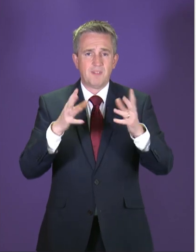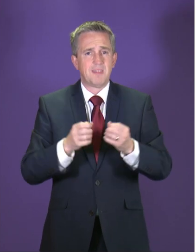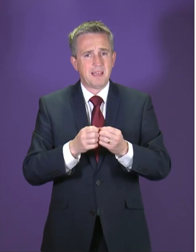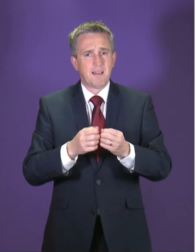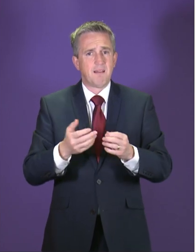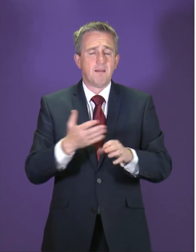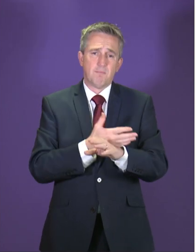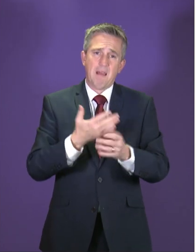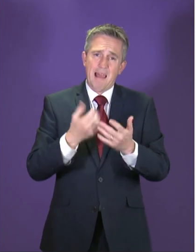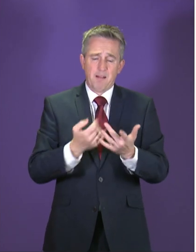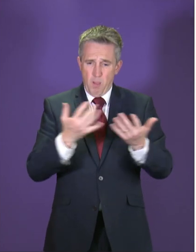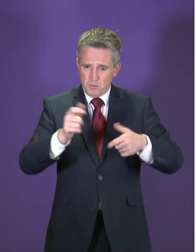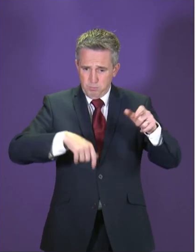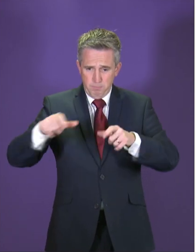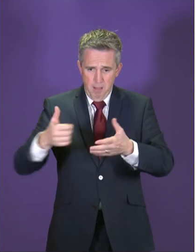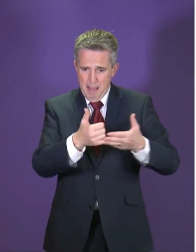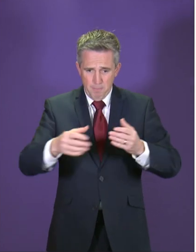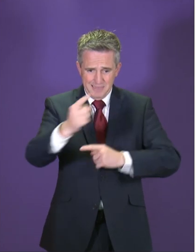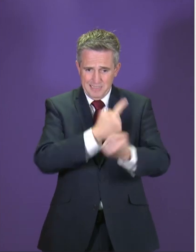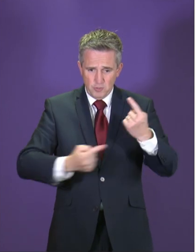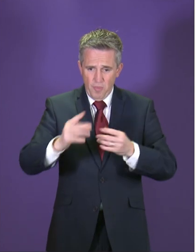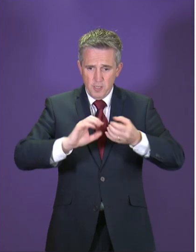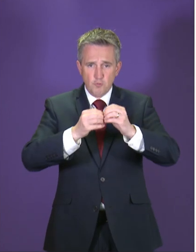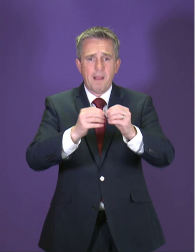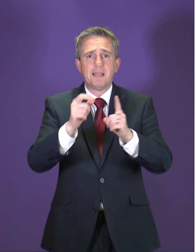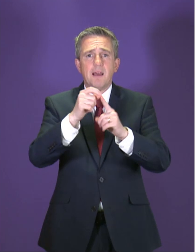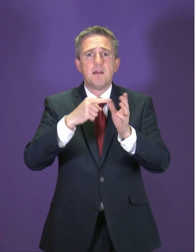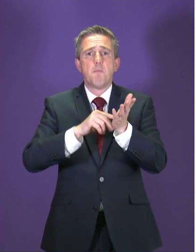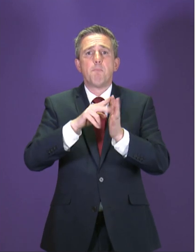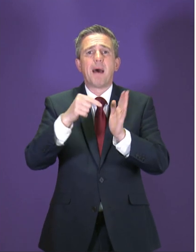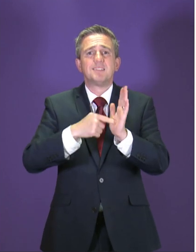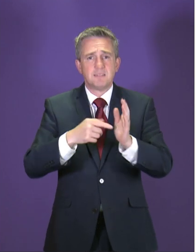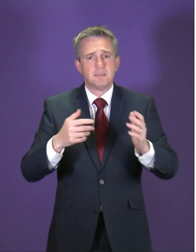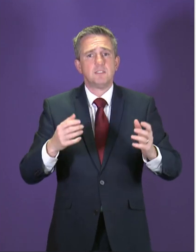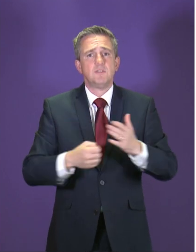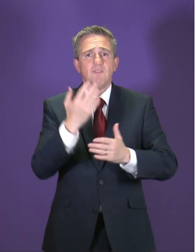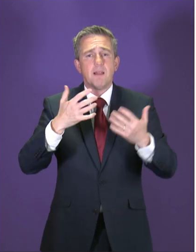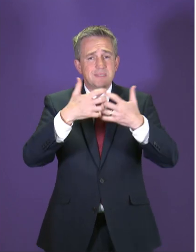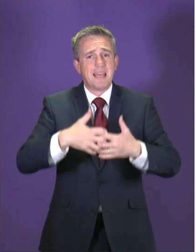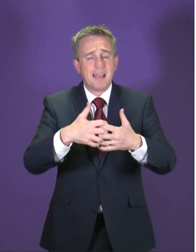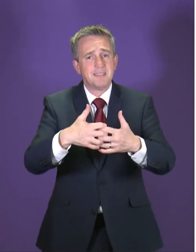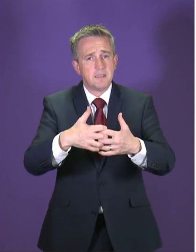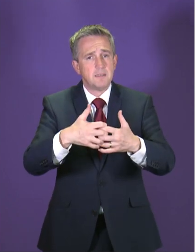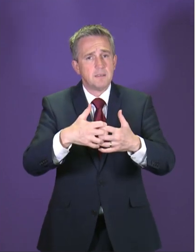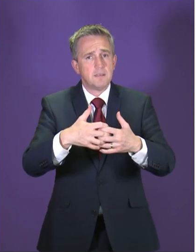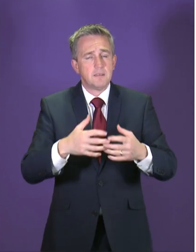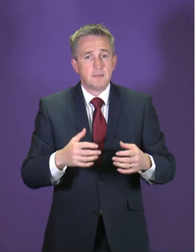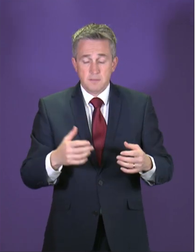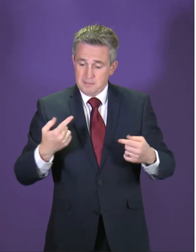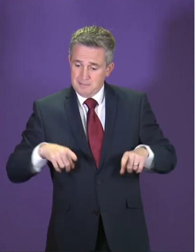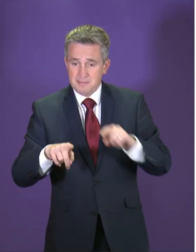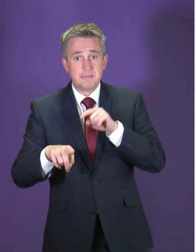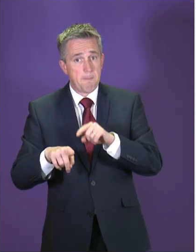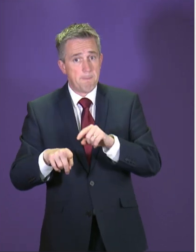lots of people interacting with each other in the arts, in the tech business. We need to think the same